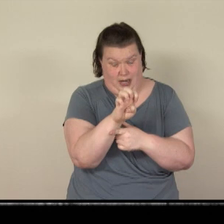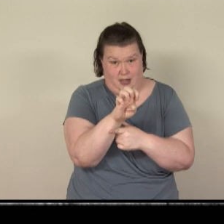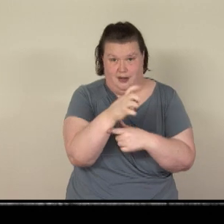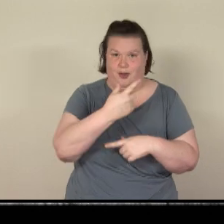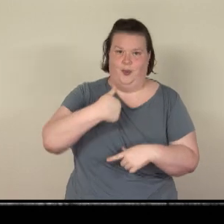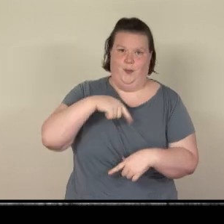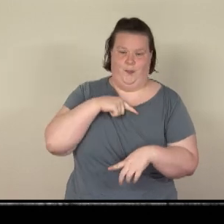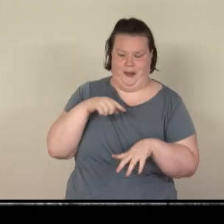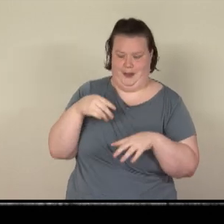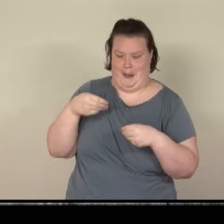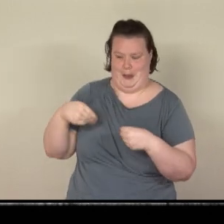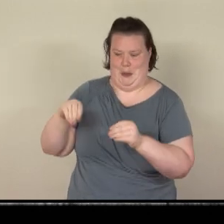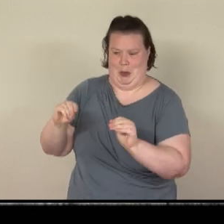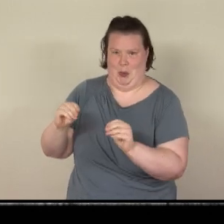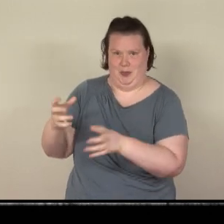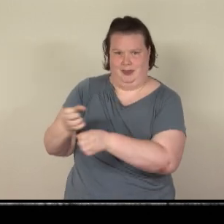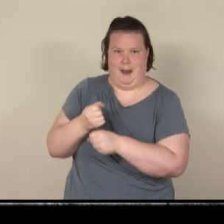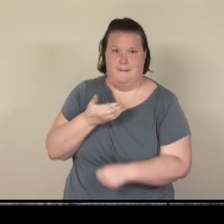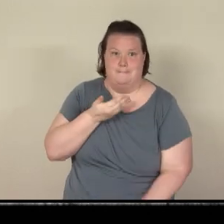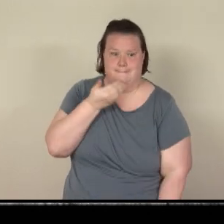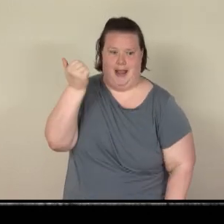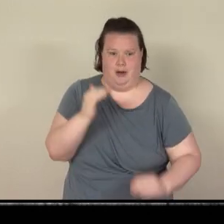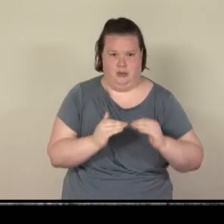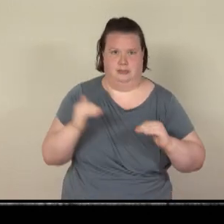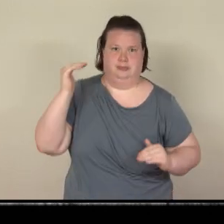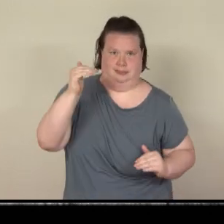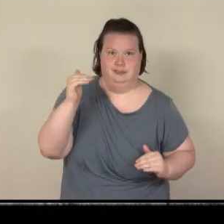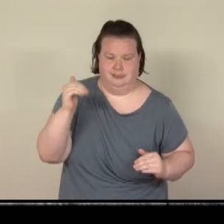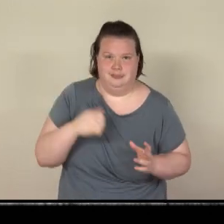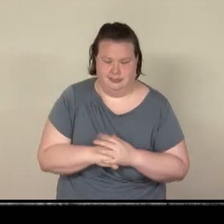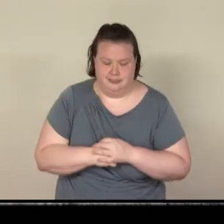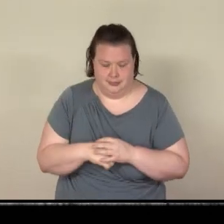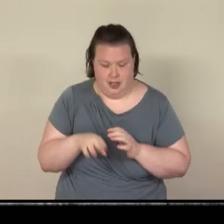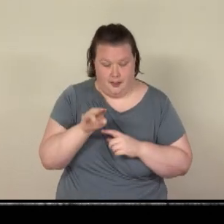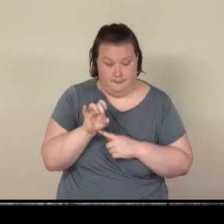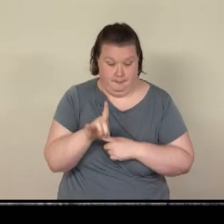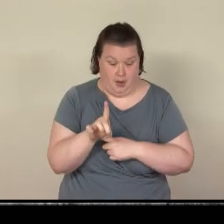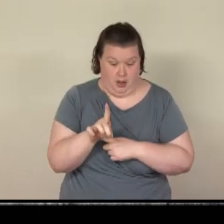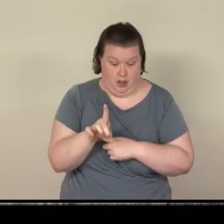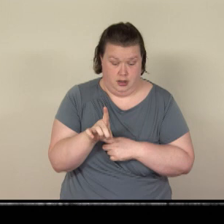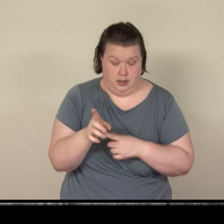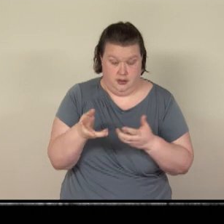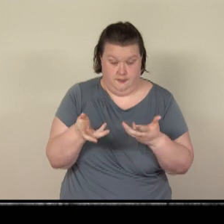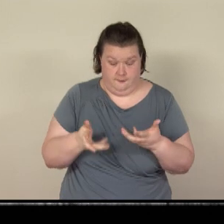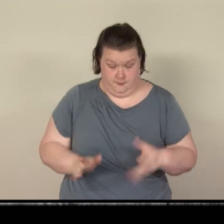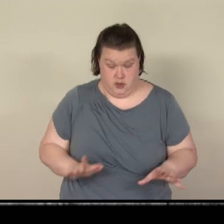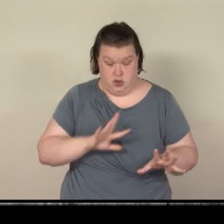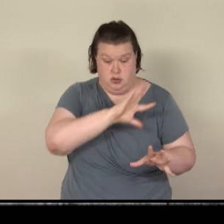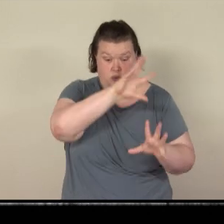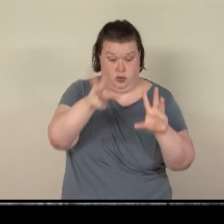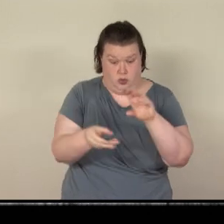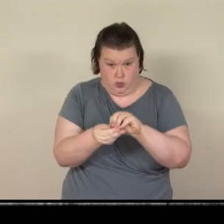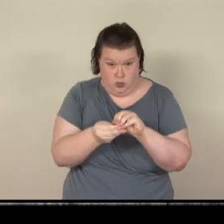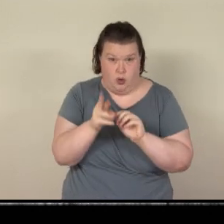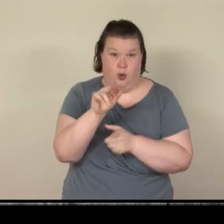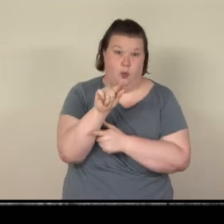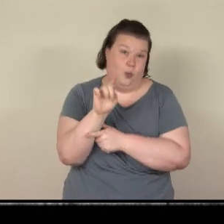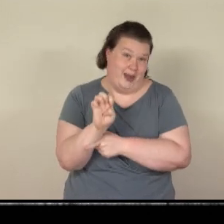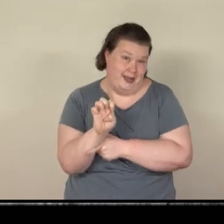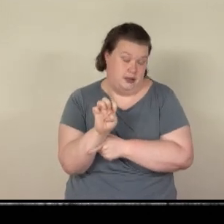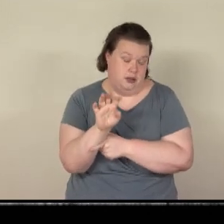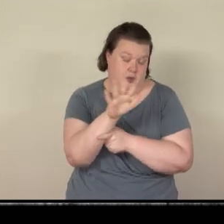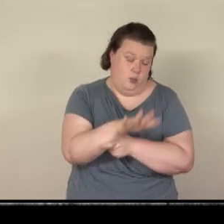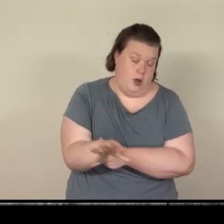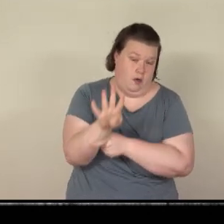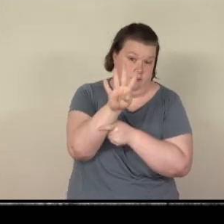So the overall bond program will be in at an all-in rate of about